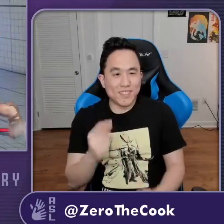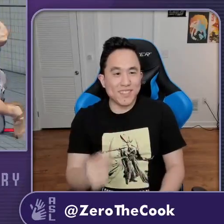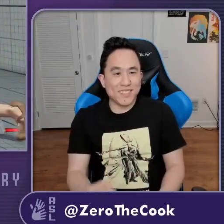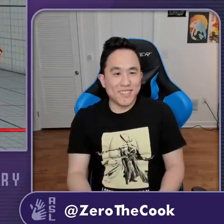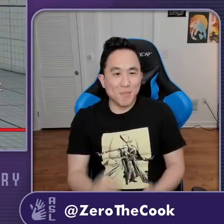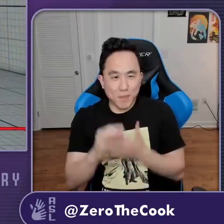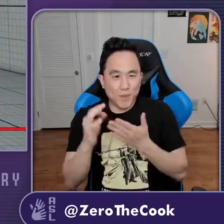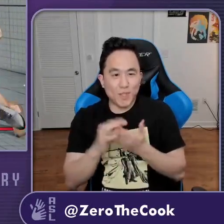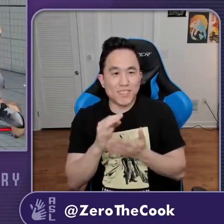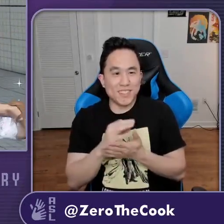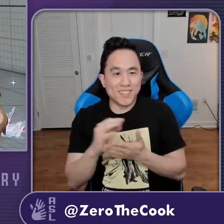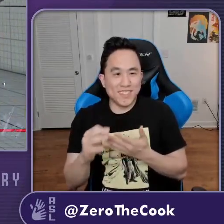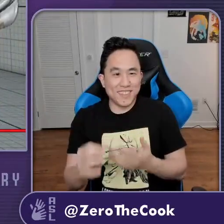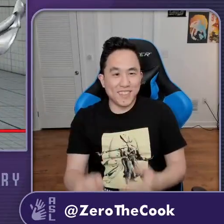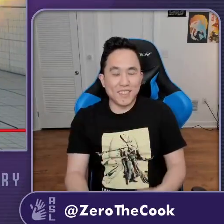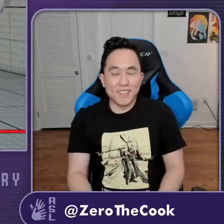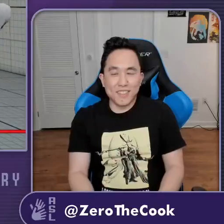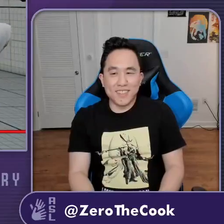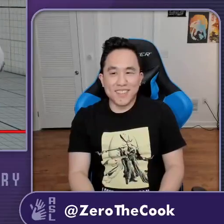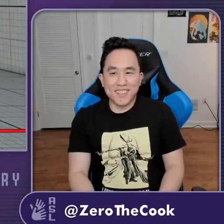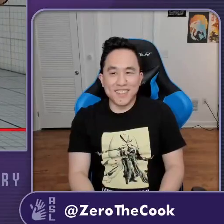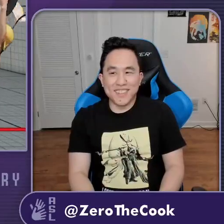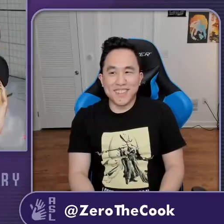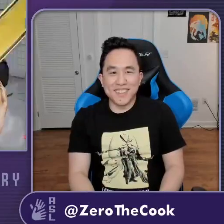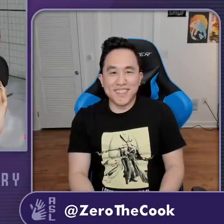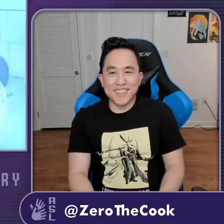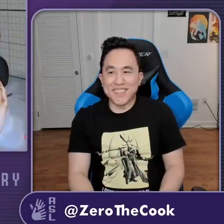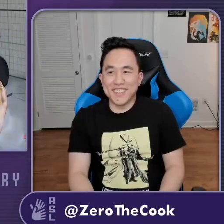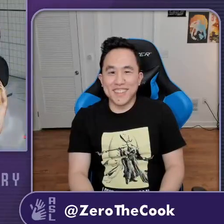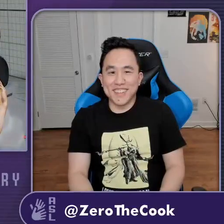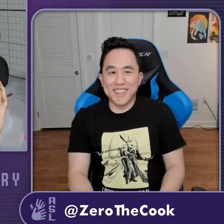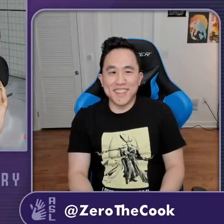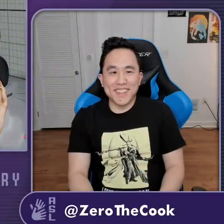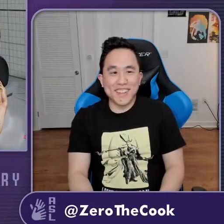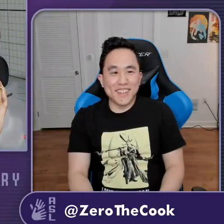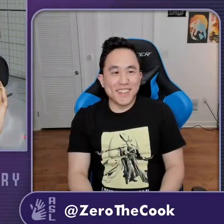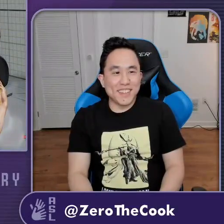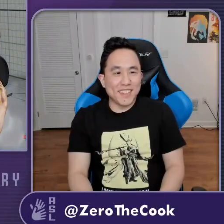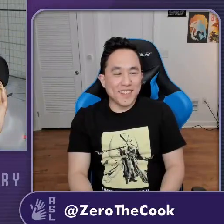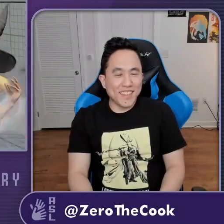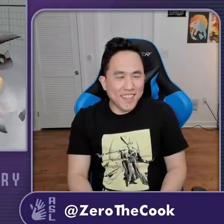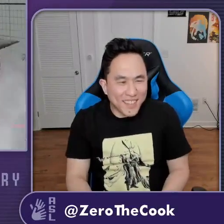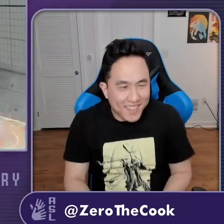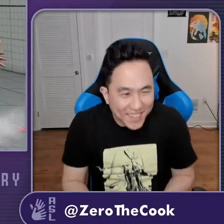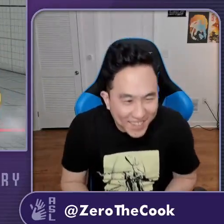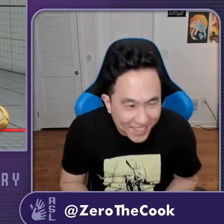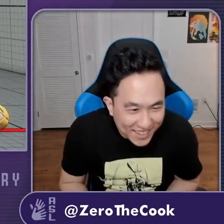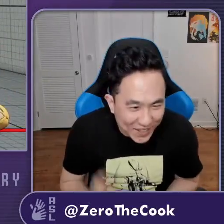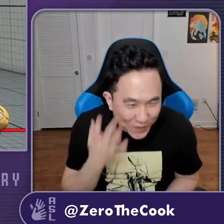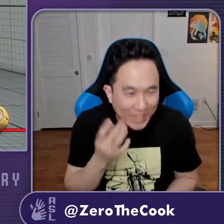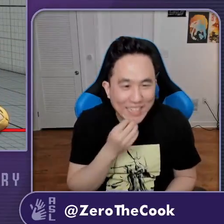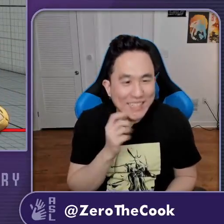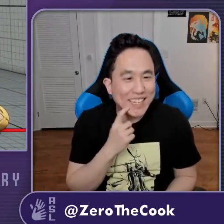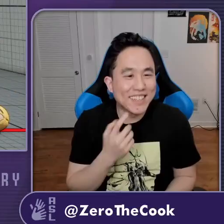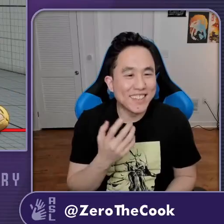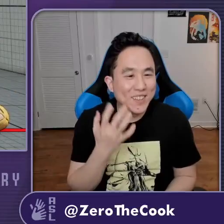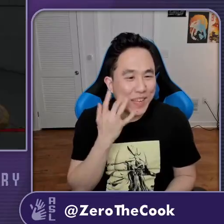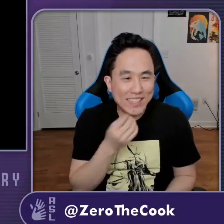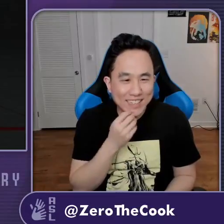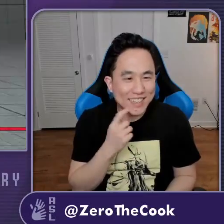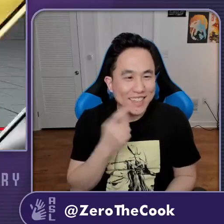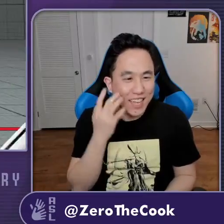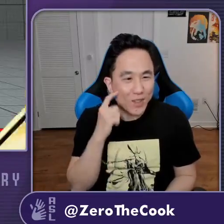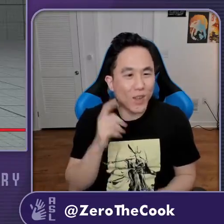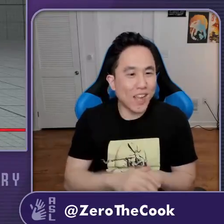for. Uses the last bit of the V-trigger as well. EX Vanity Step into the throw will do it. A